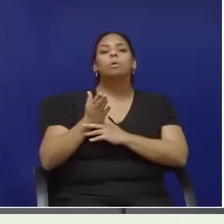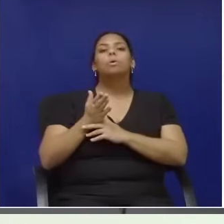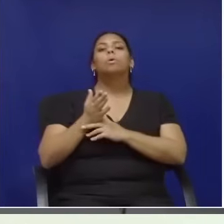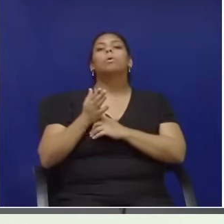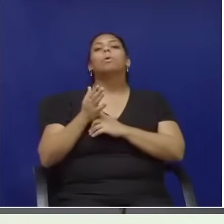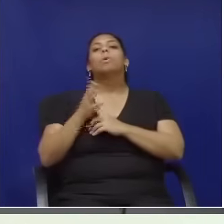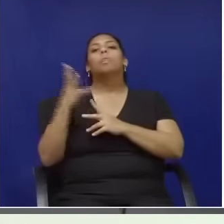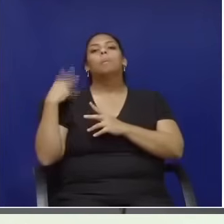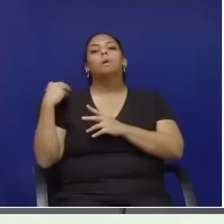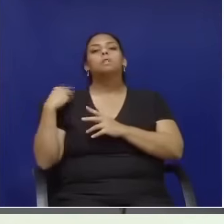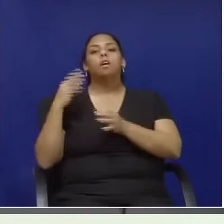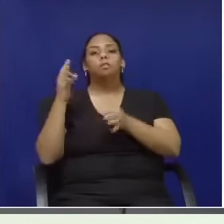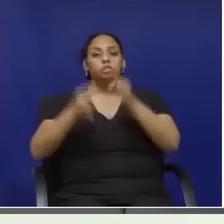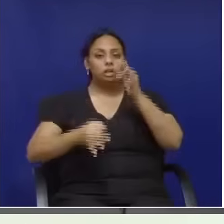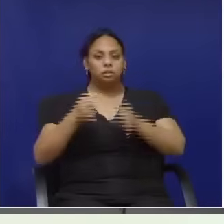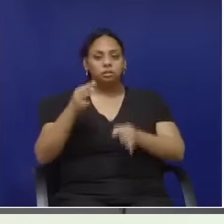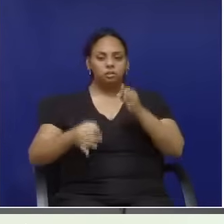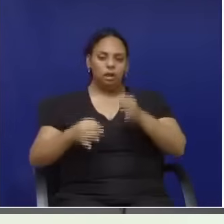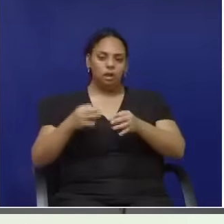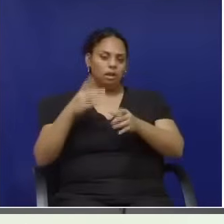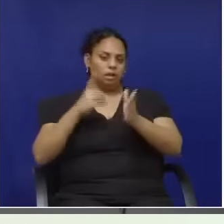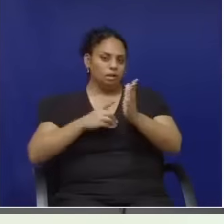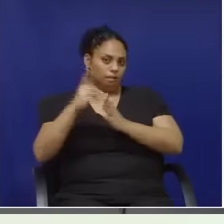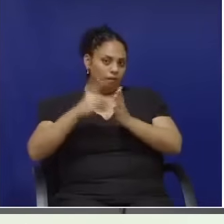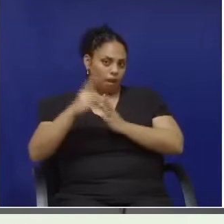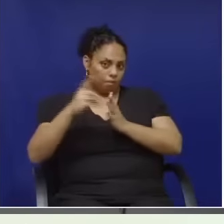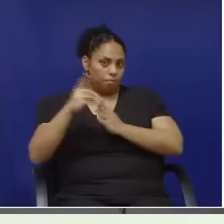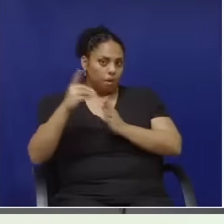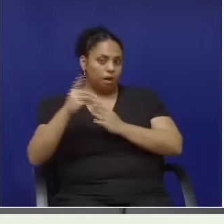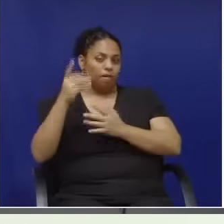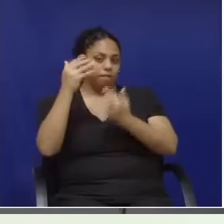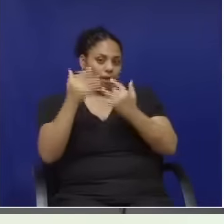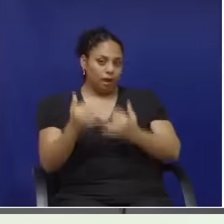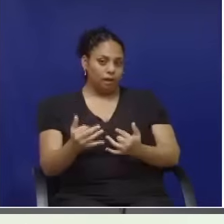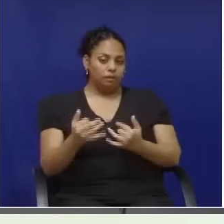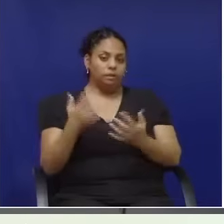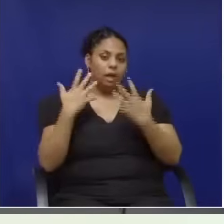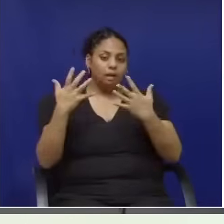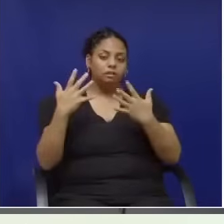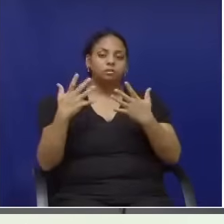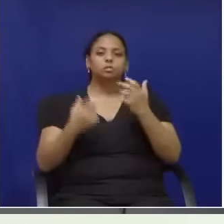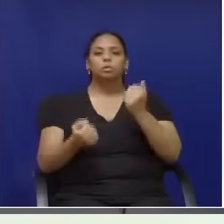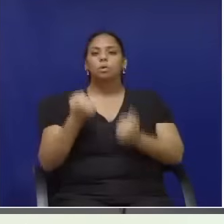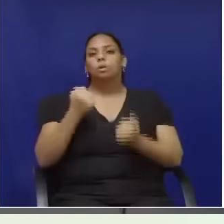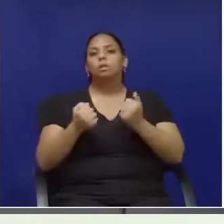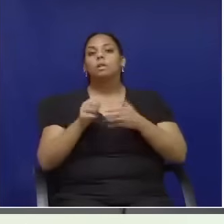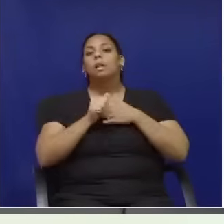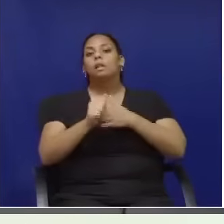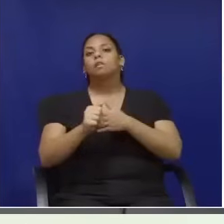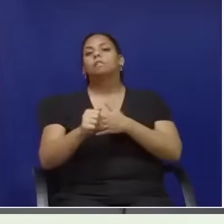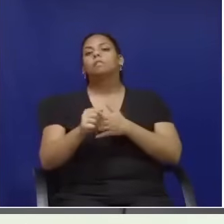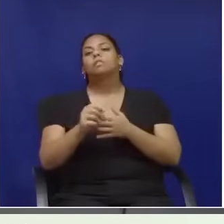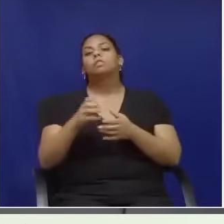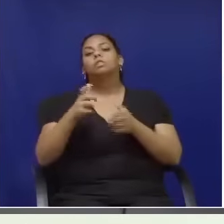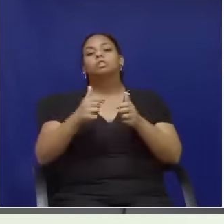and Constitutional Development, the Minister of Finance, and heads of courts led by the Chief Justice. Thank